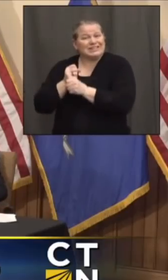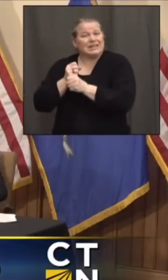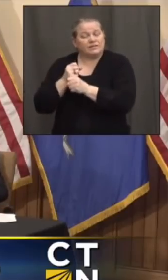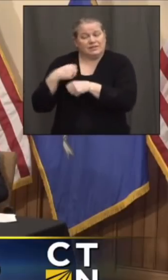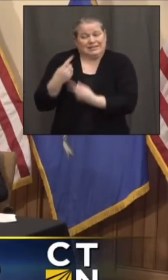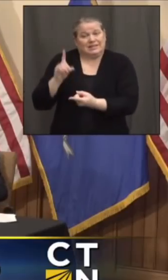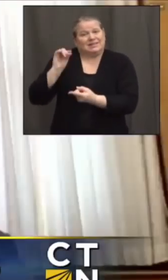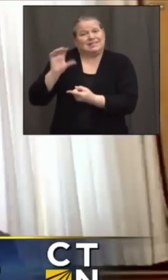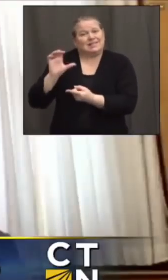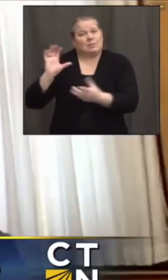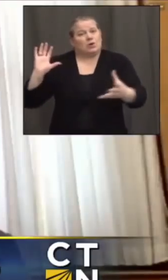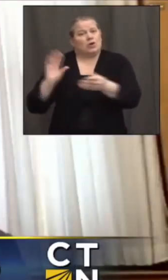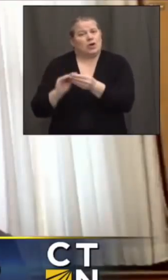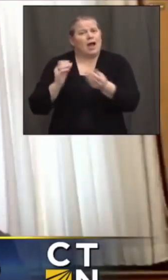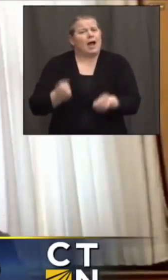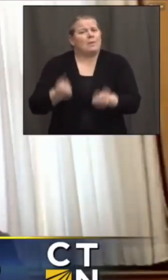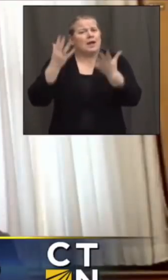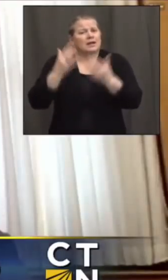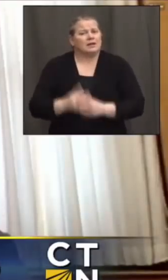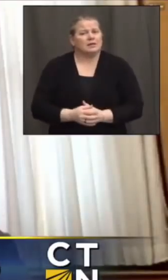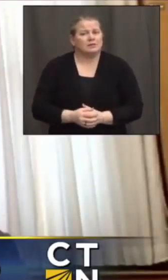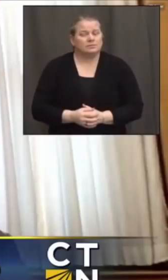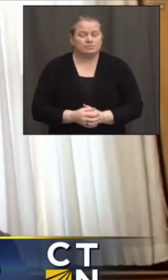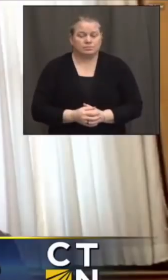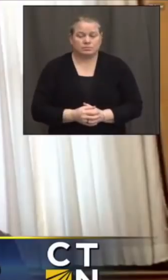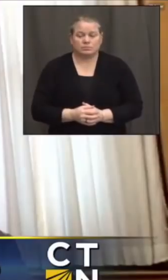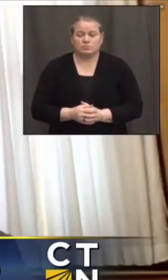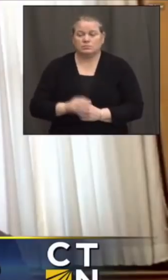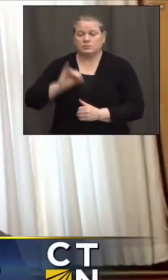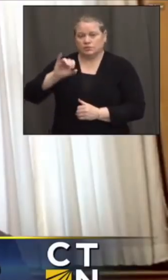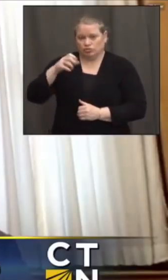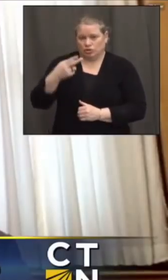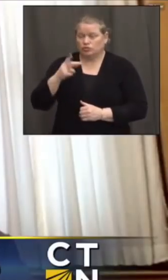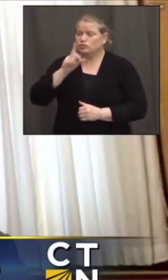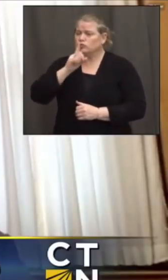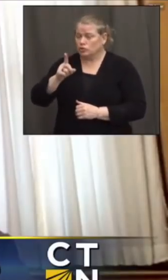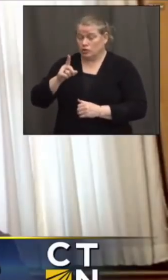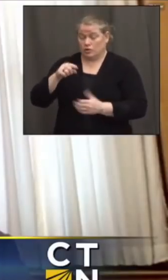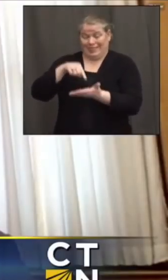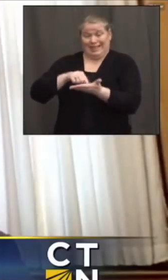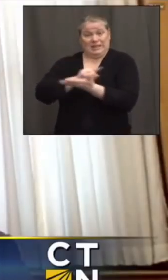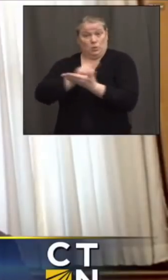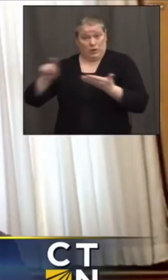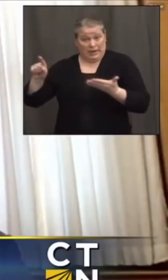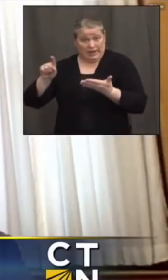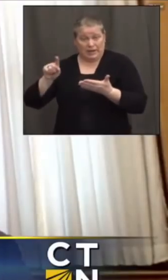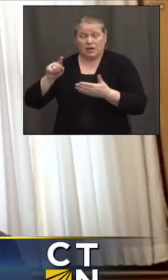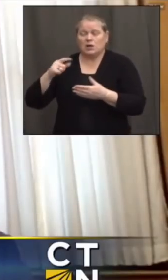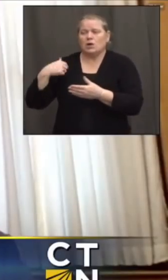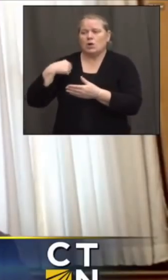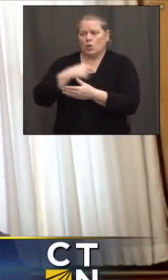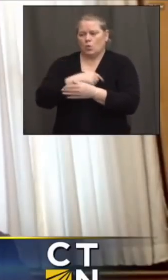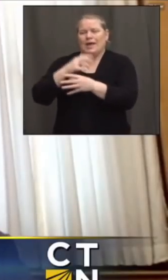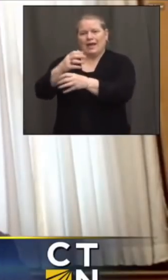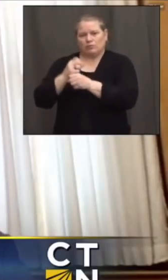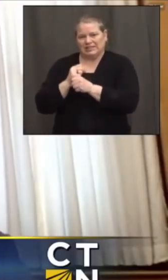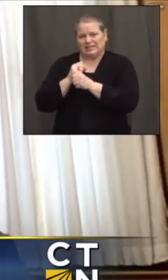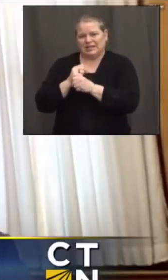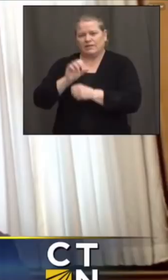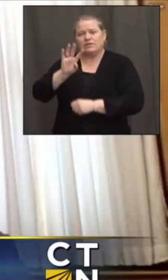Sure. So when we started the week, we had received a total of just short of 500,000